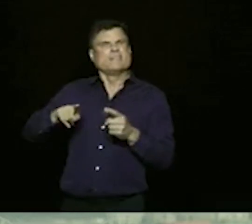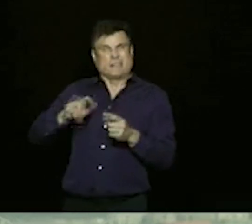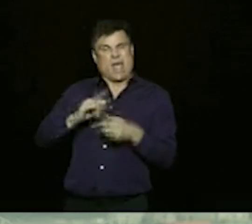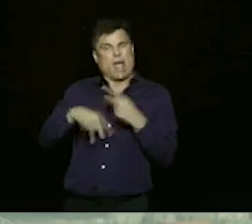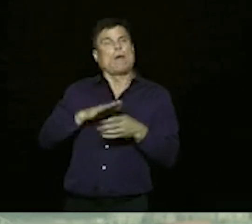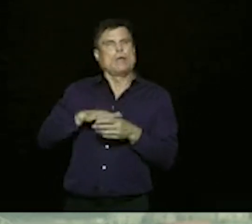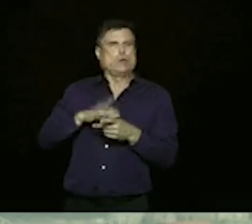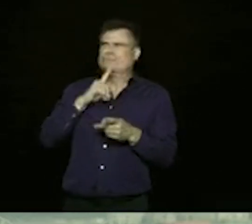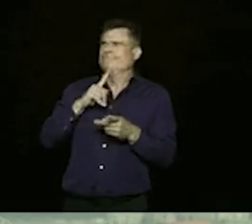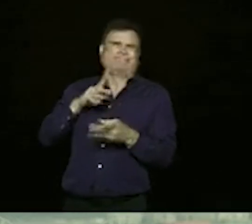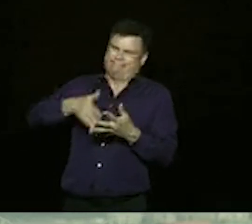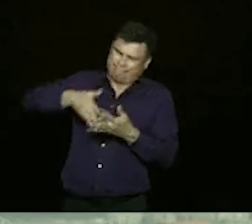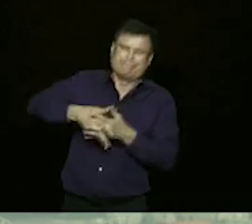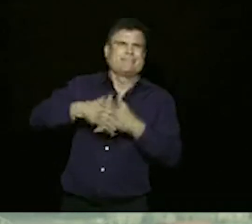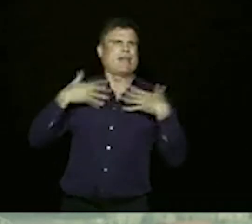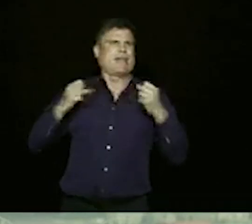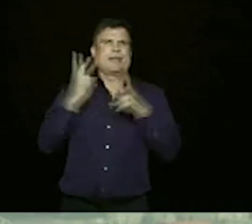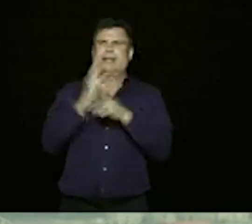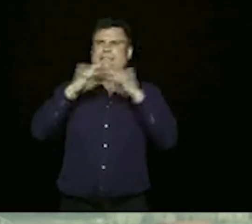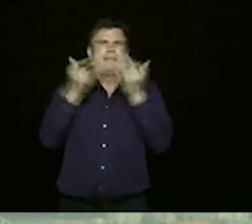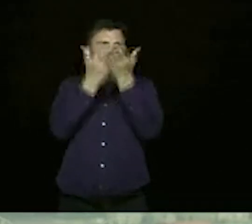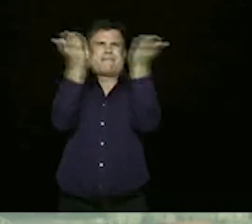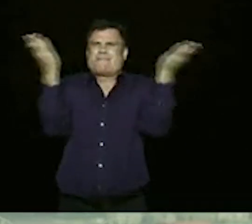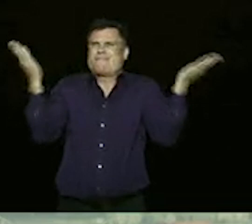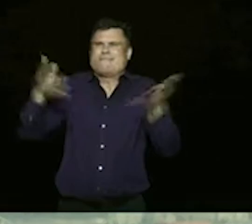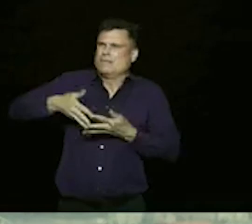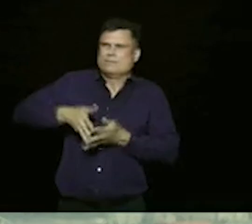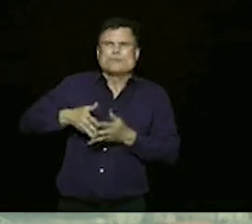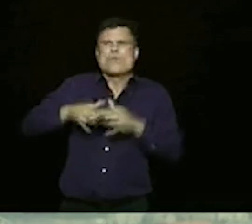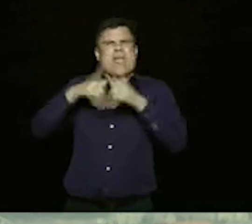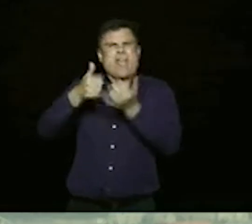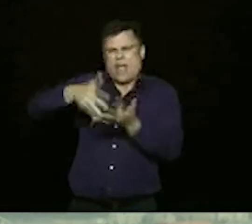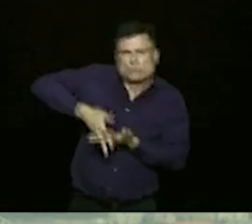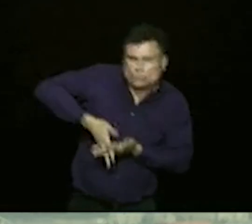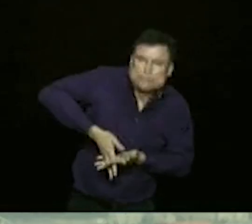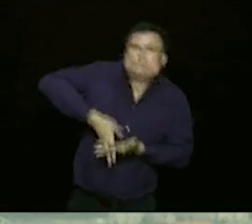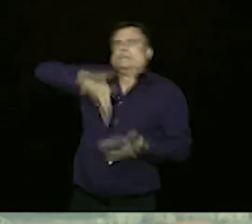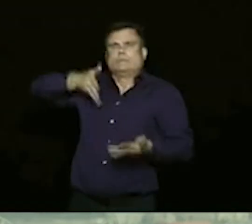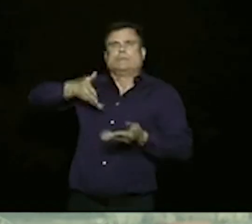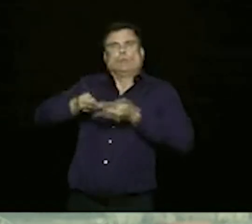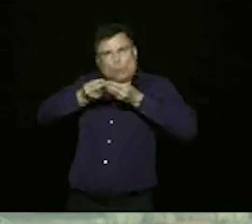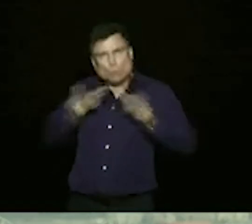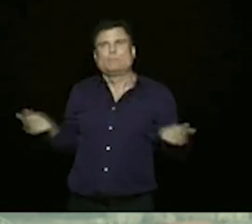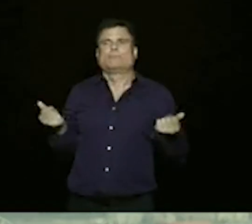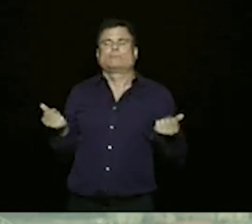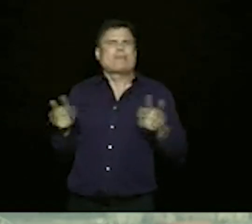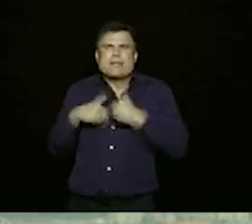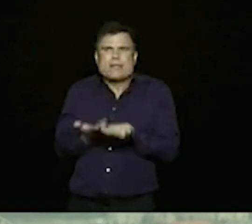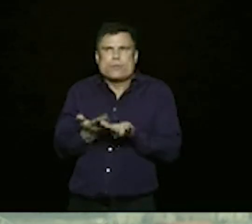Nations Health Authority, Indigenous leaders, and others are on this path together of cultural safety. And there